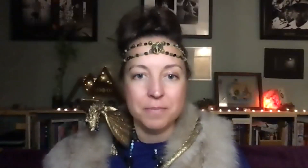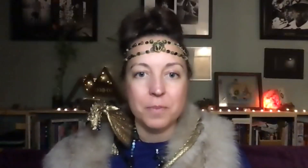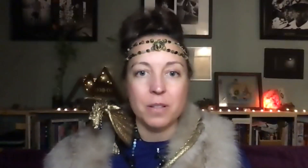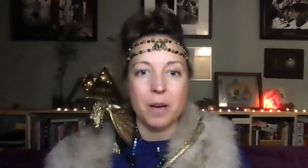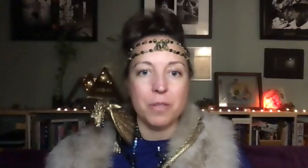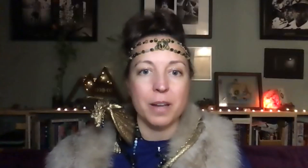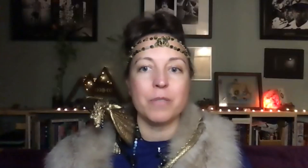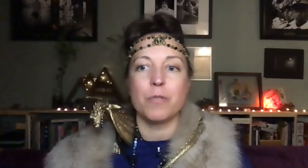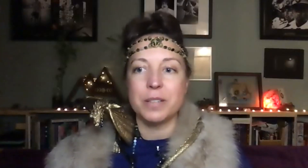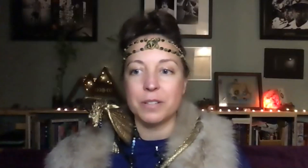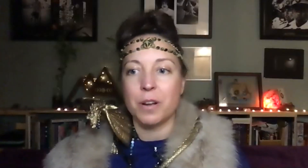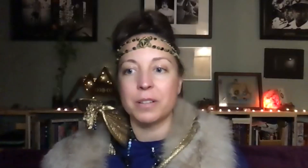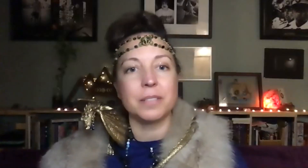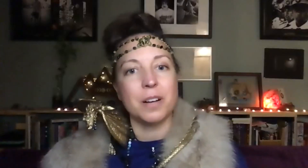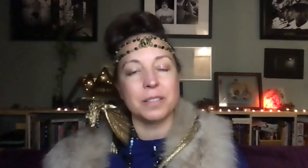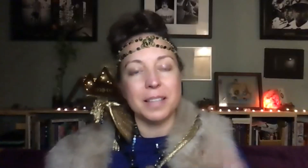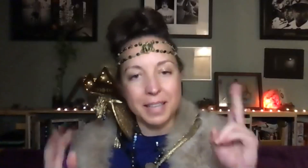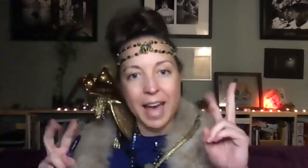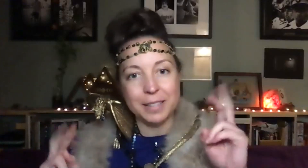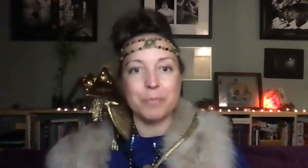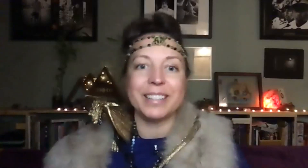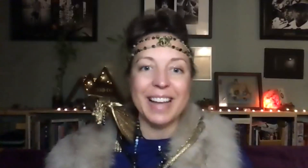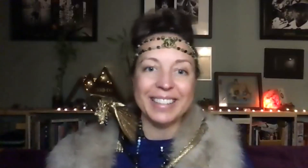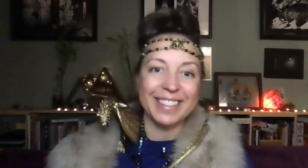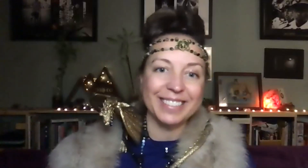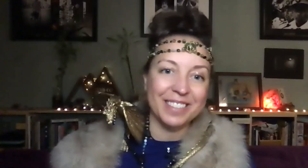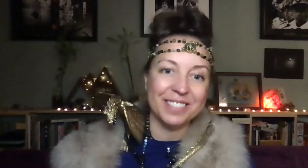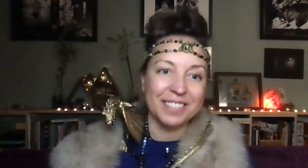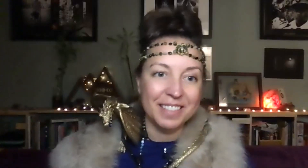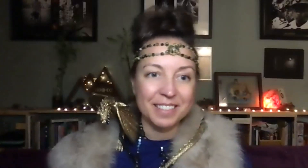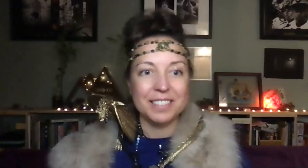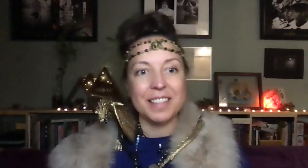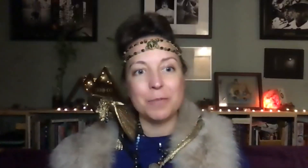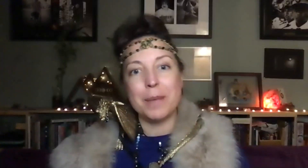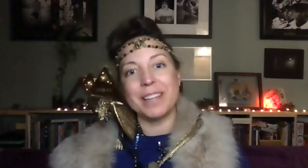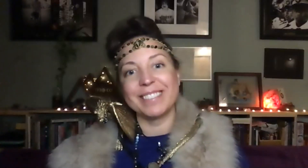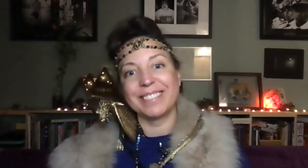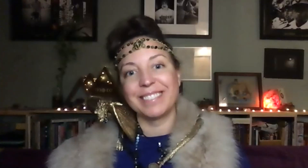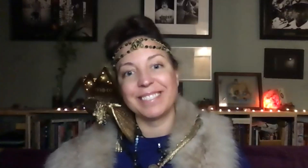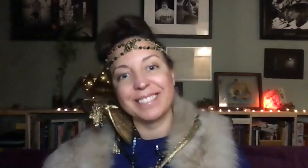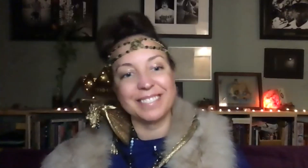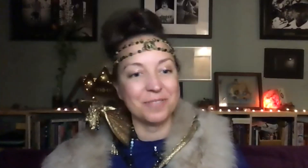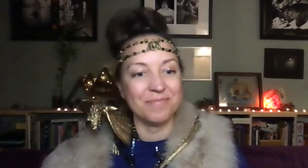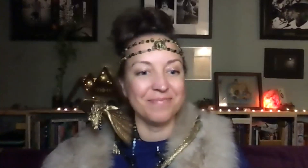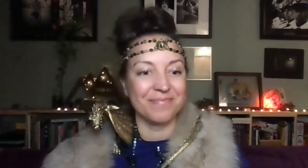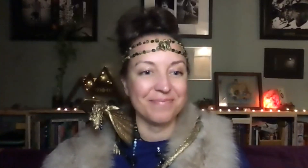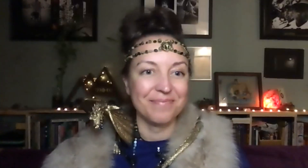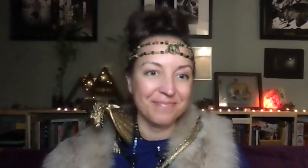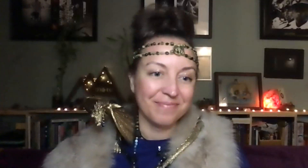in a lot with a lot of information, all cats but galactic. So that's why I'm here.